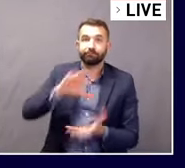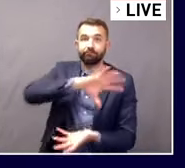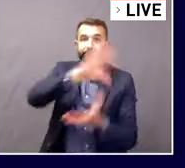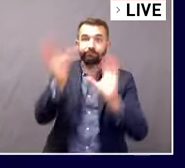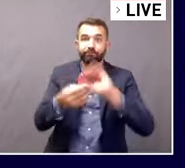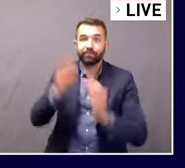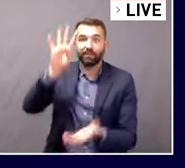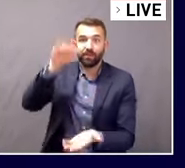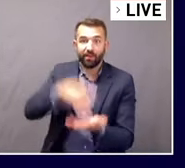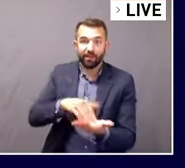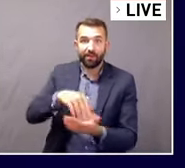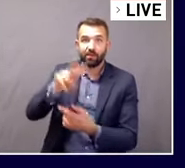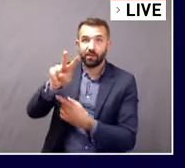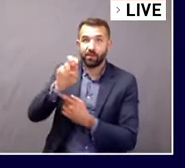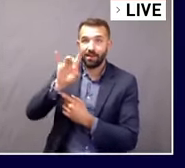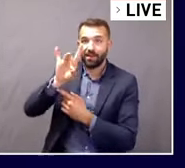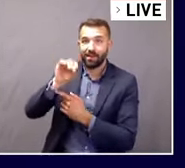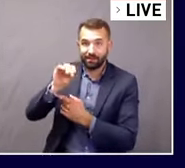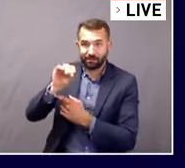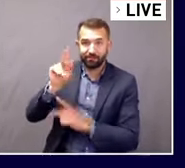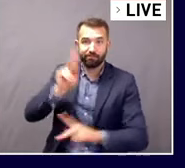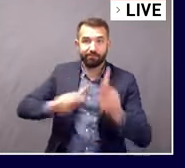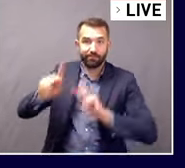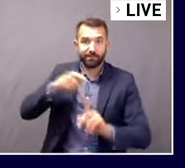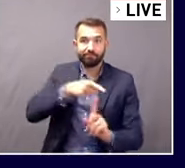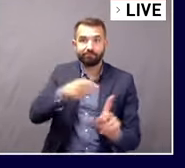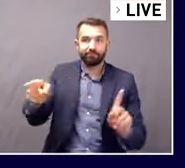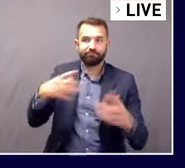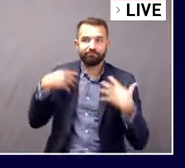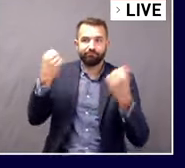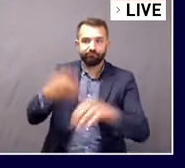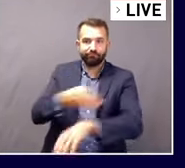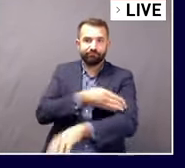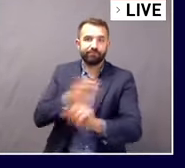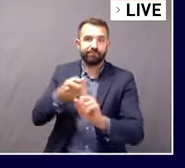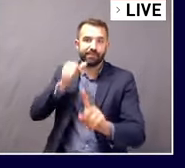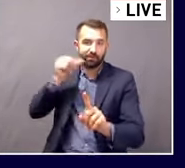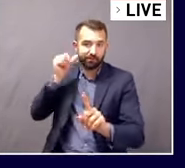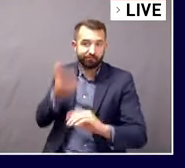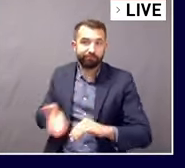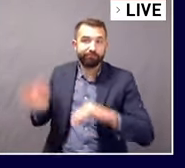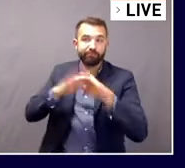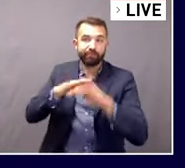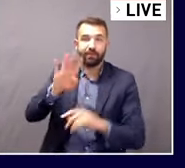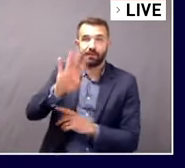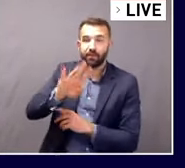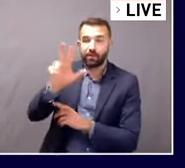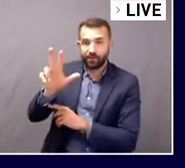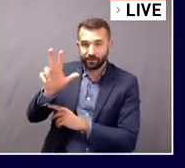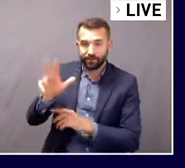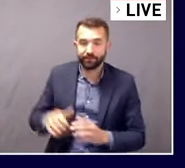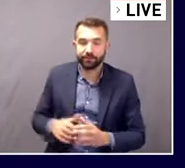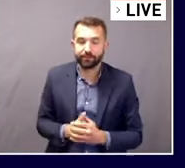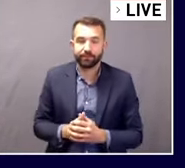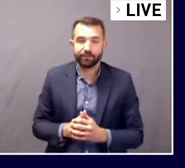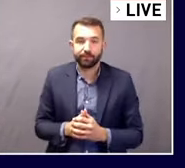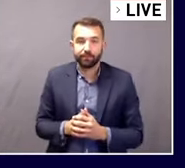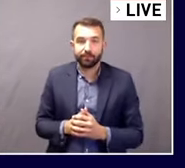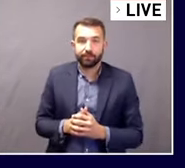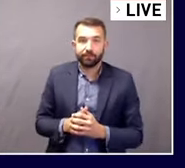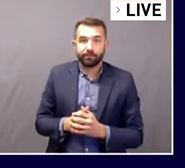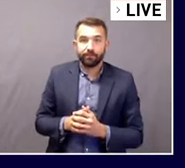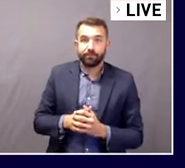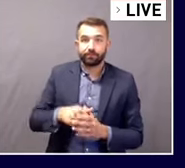4,280 individuals have recovered, an increase of 43 recoveries since yesterday, and